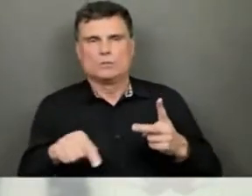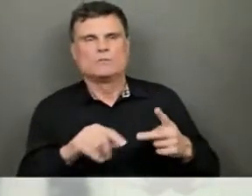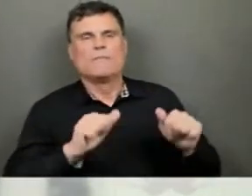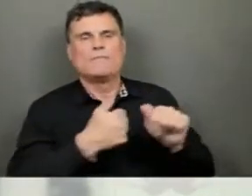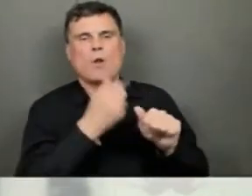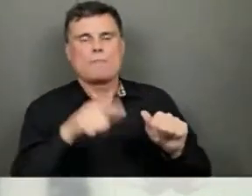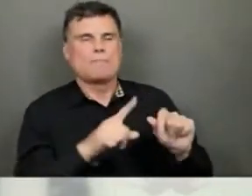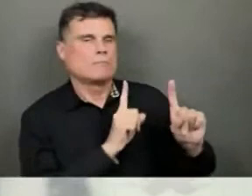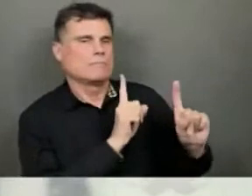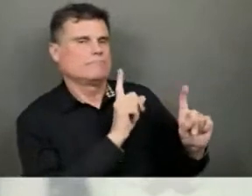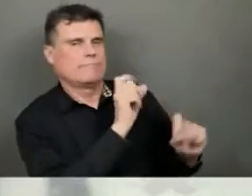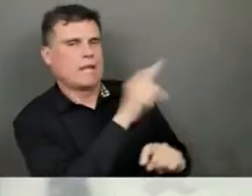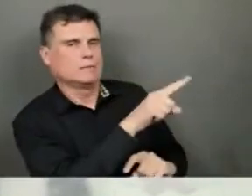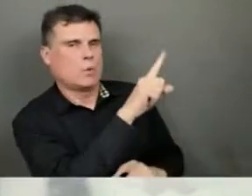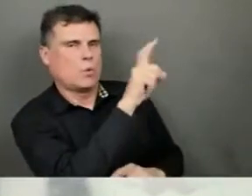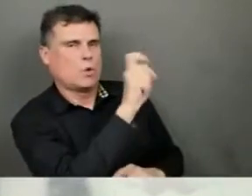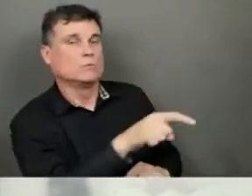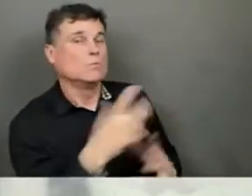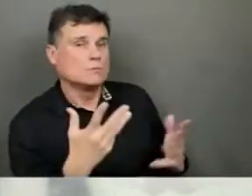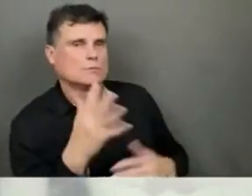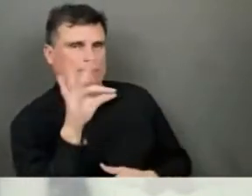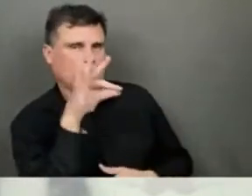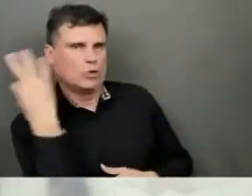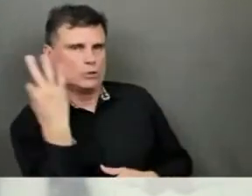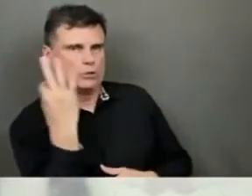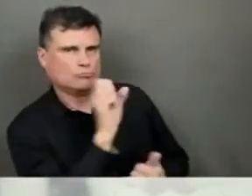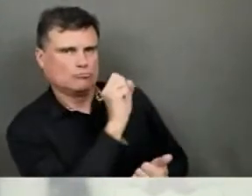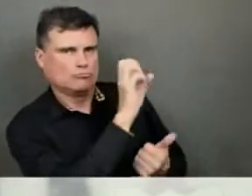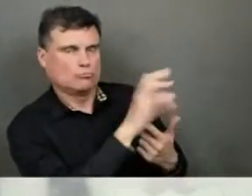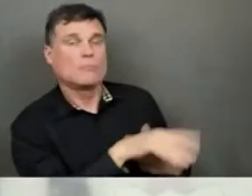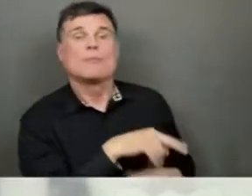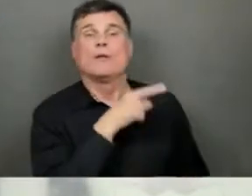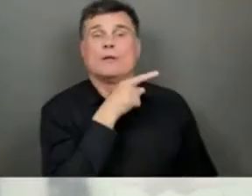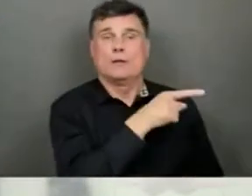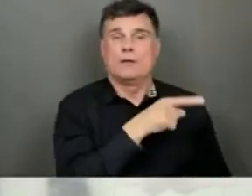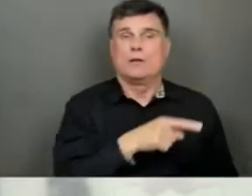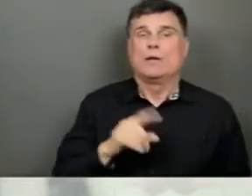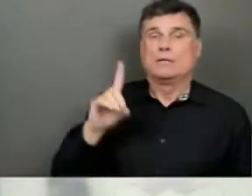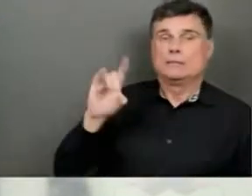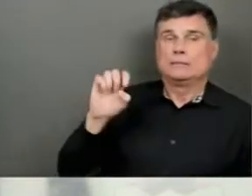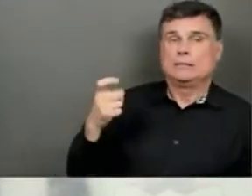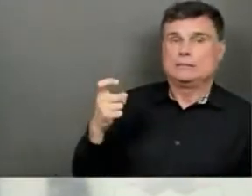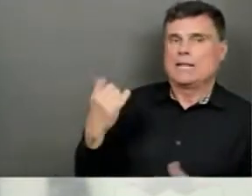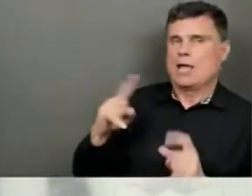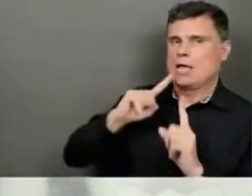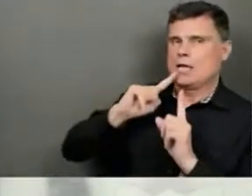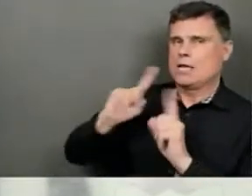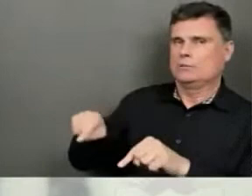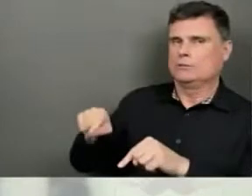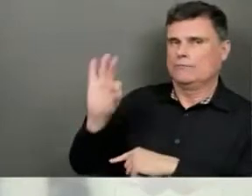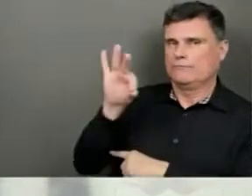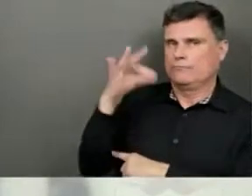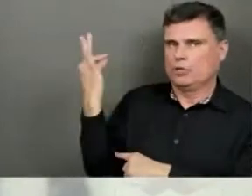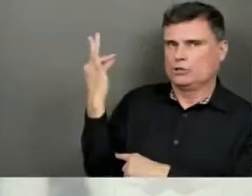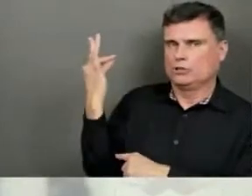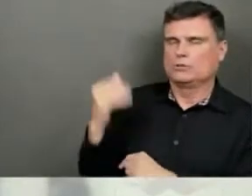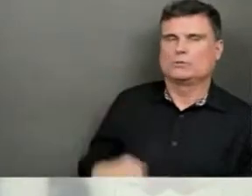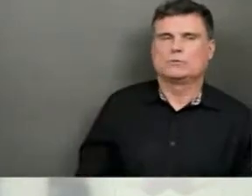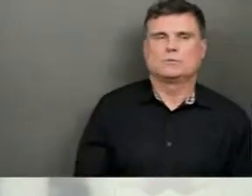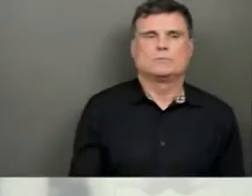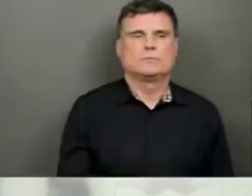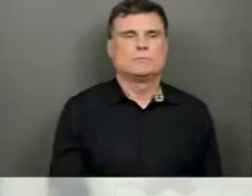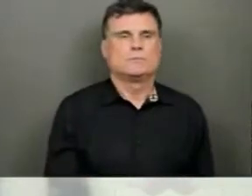exemple, viennent s'approvisionner ici? Oui, mais on a un processus en permanence pour